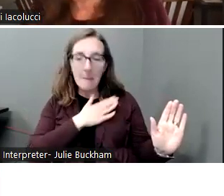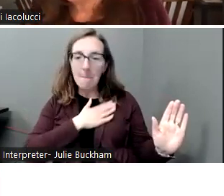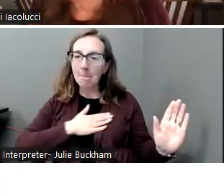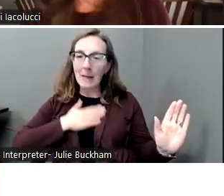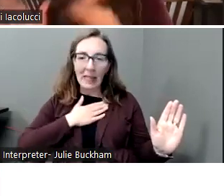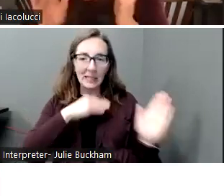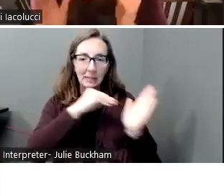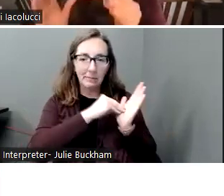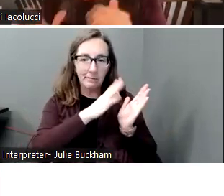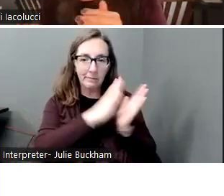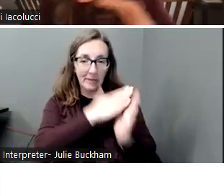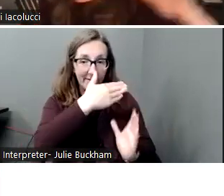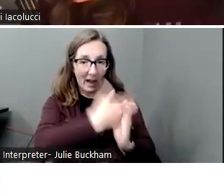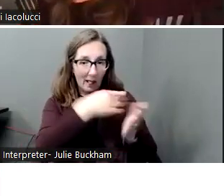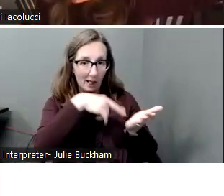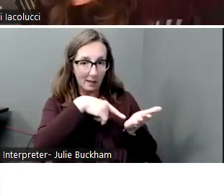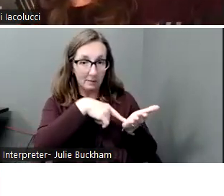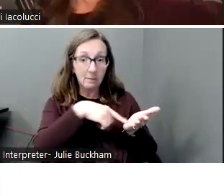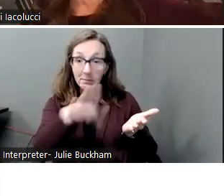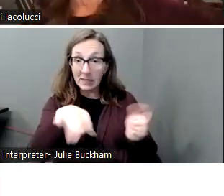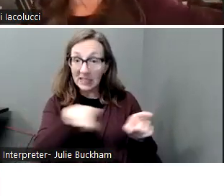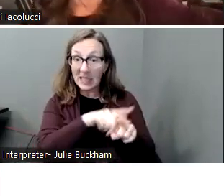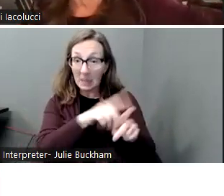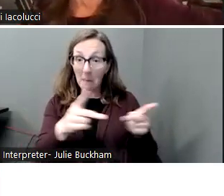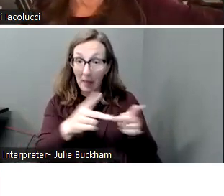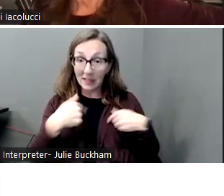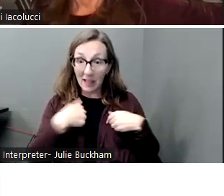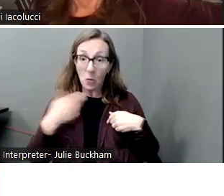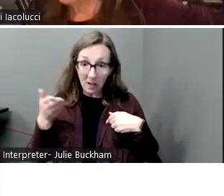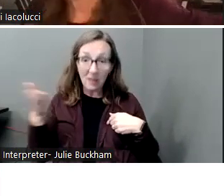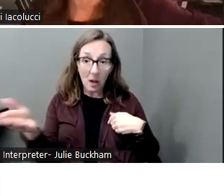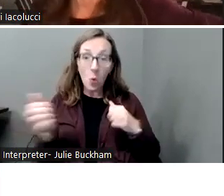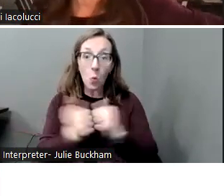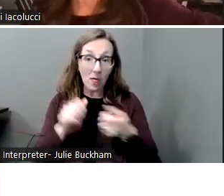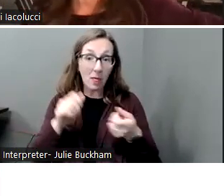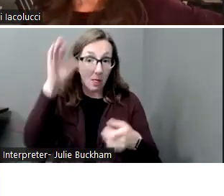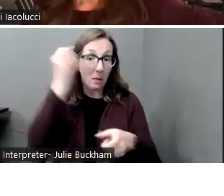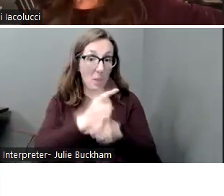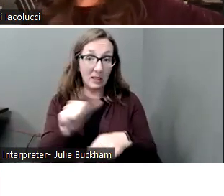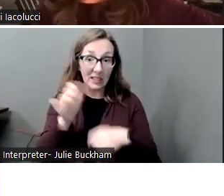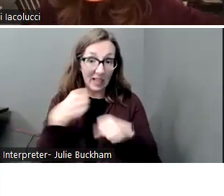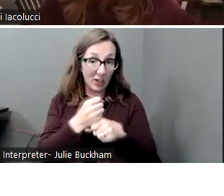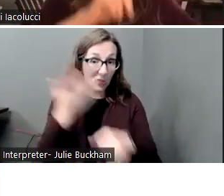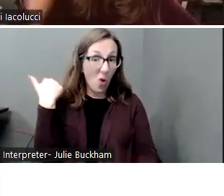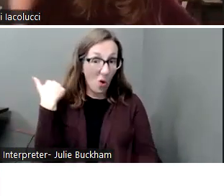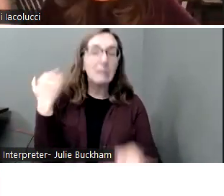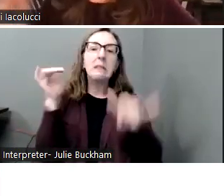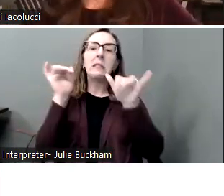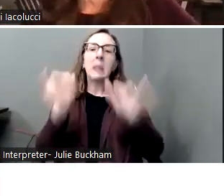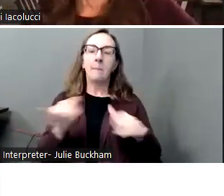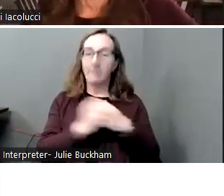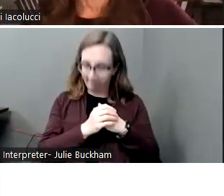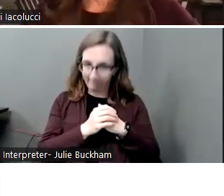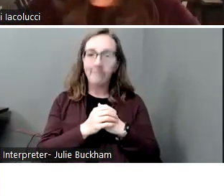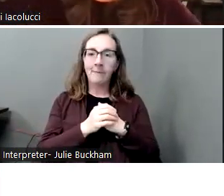it in my record. And this is the same place that I was at with my brother 10 years ago. And sure enough, when I came